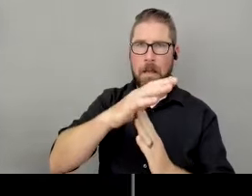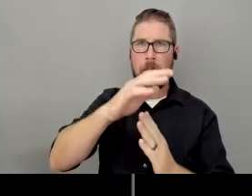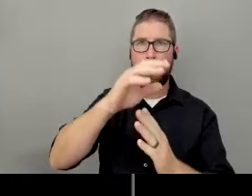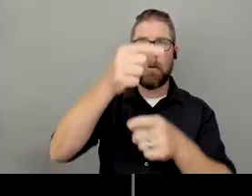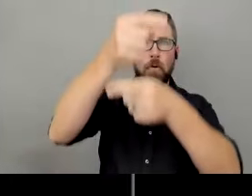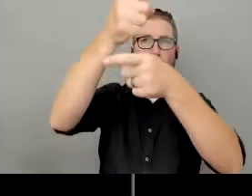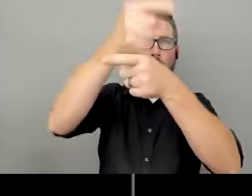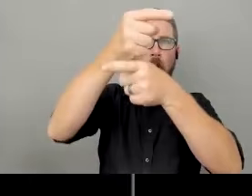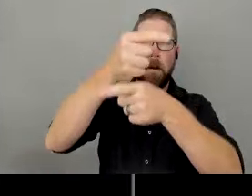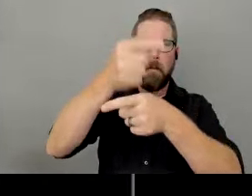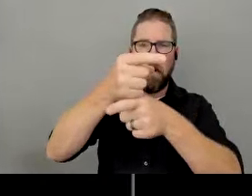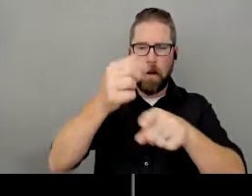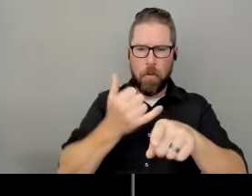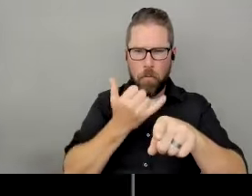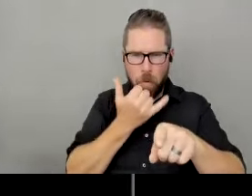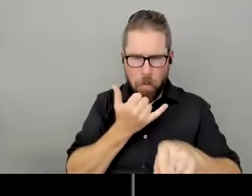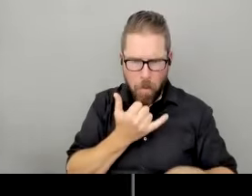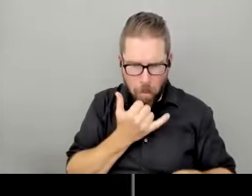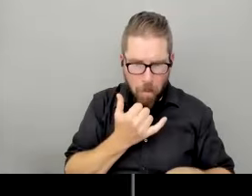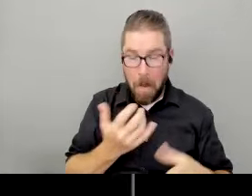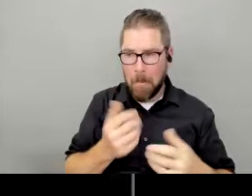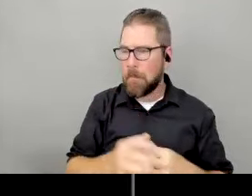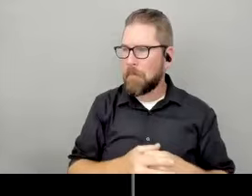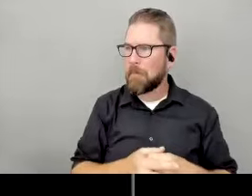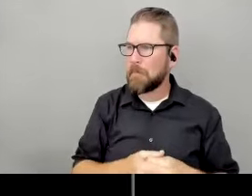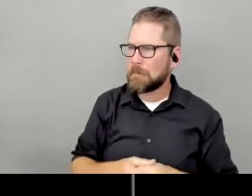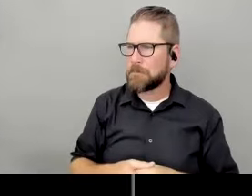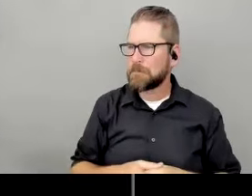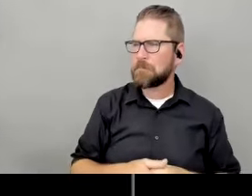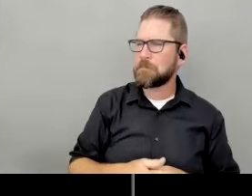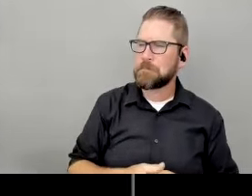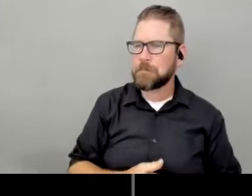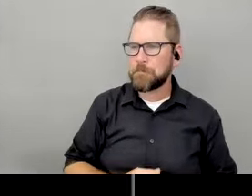edit. It's not like a recreate, re-download, new link, none of that.